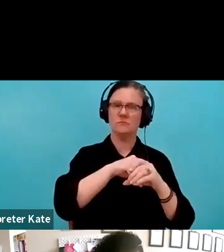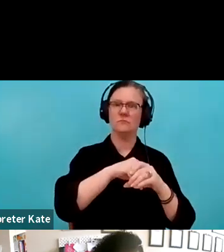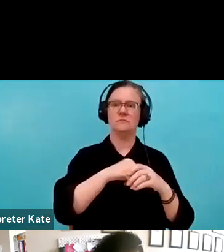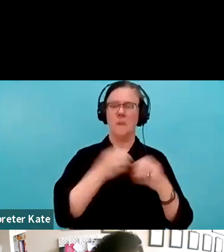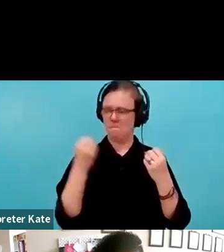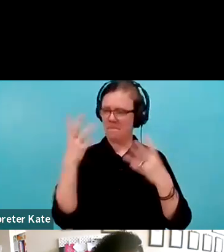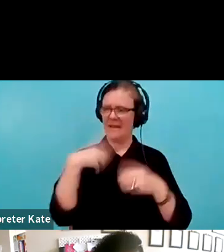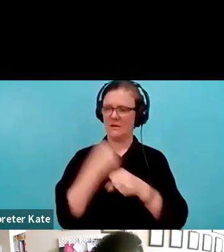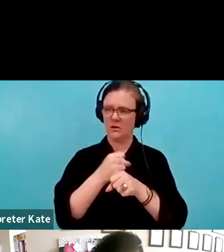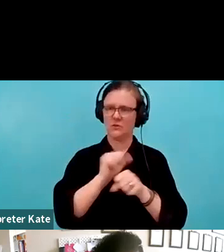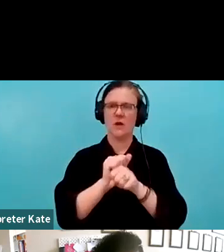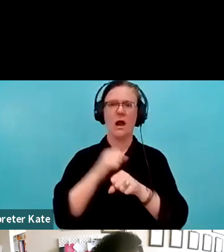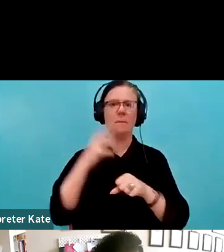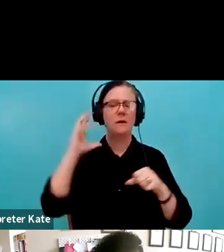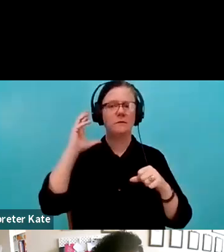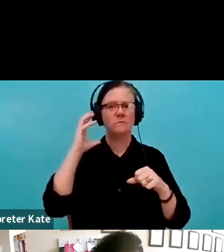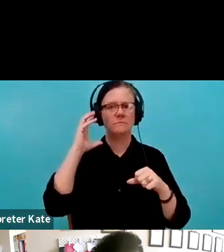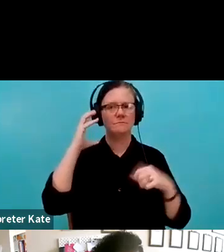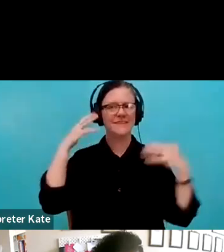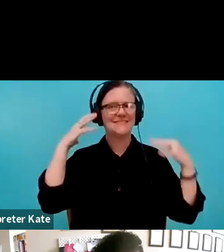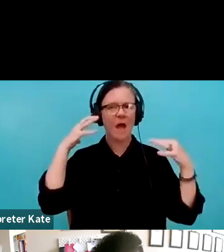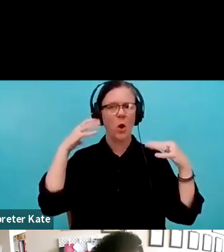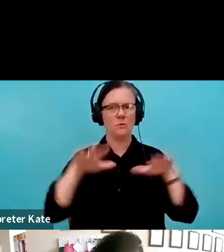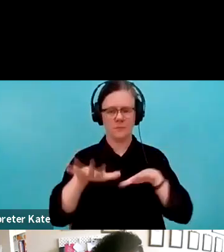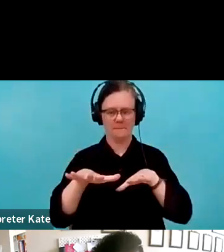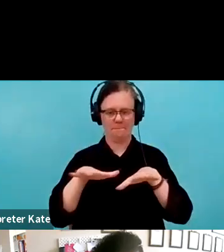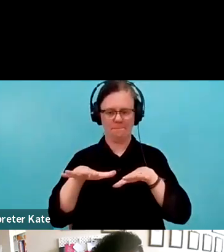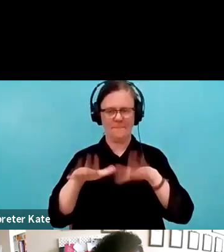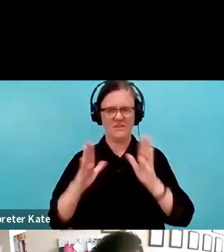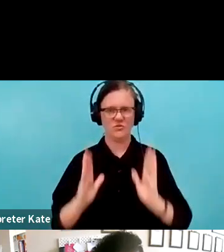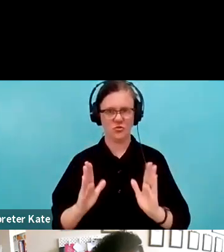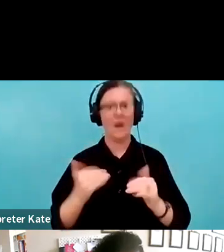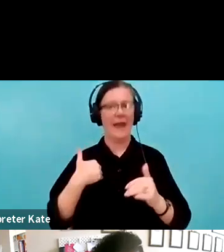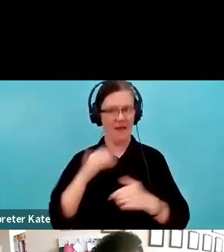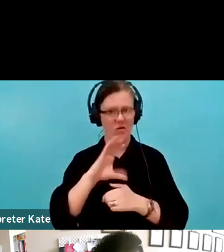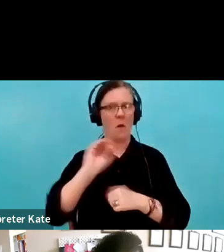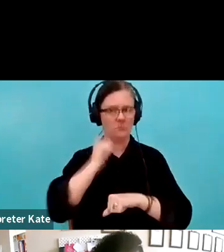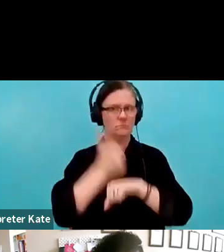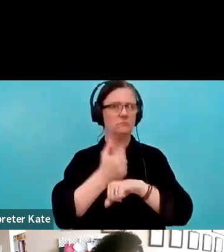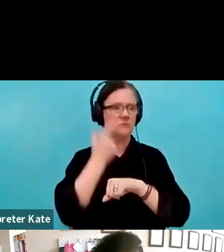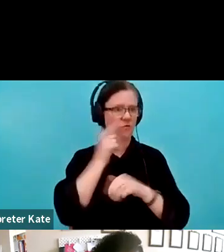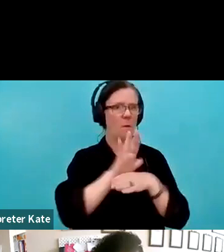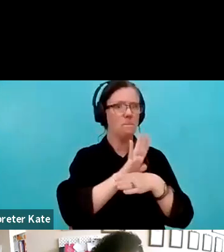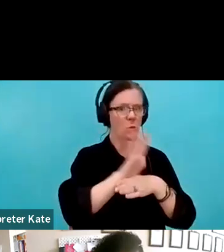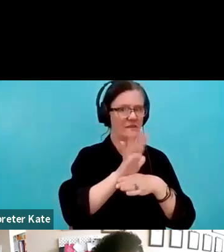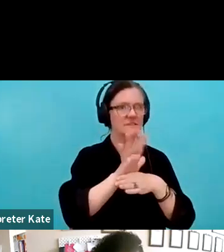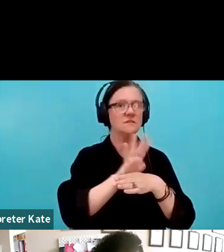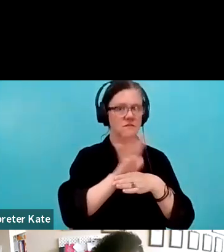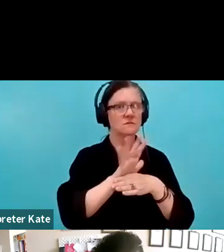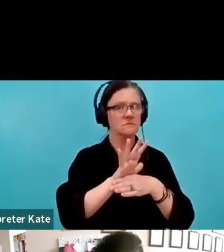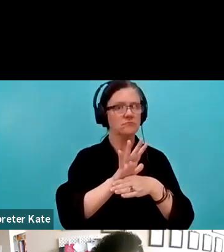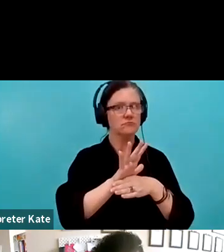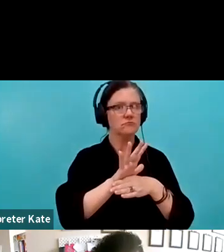many years as a sound mixer and had a post-production sound company working on films, and I've pushed very hard